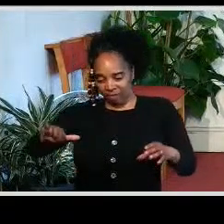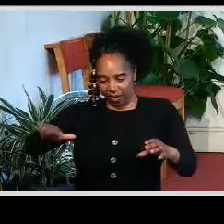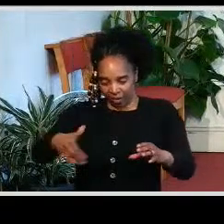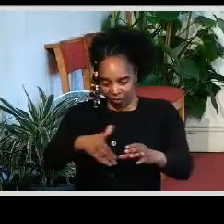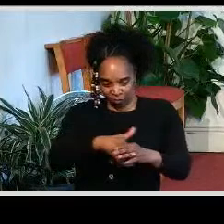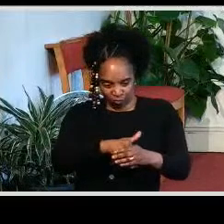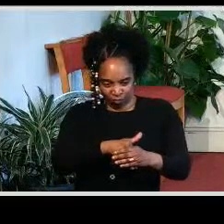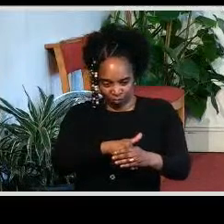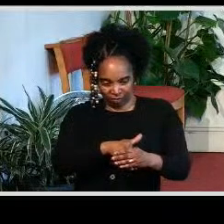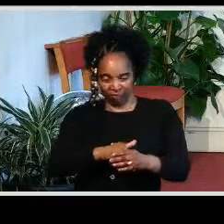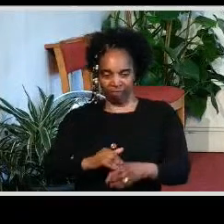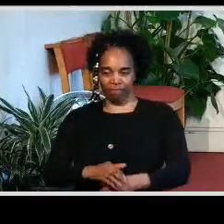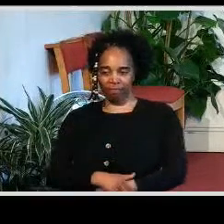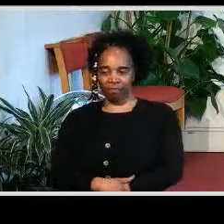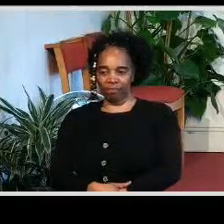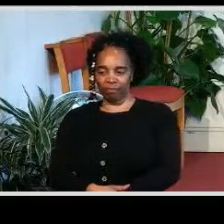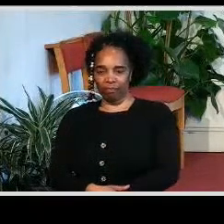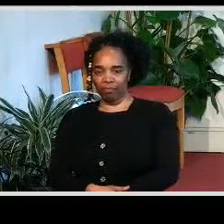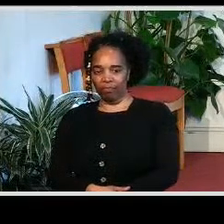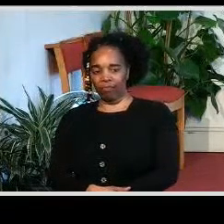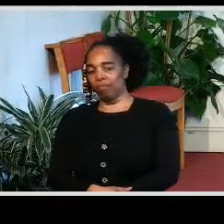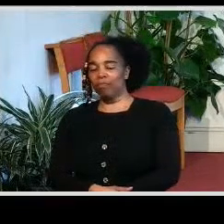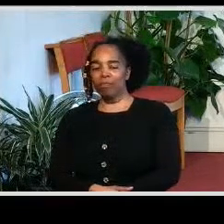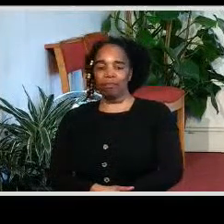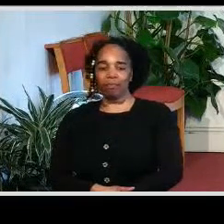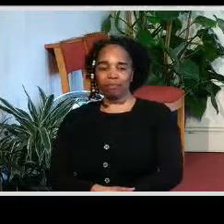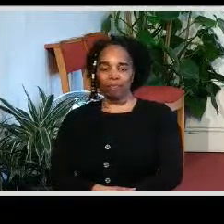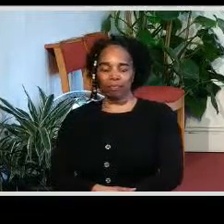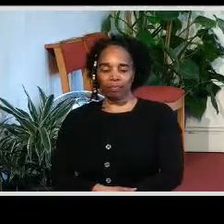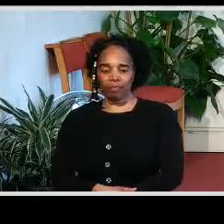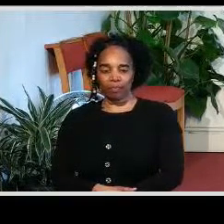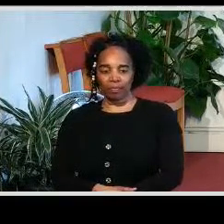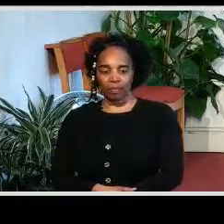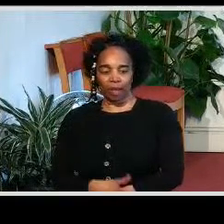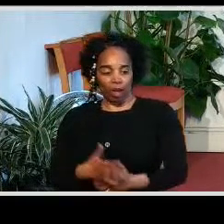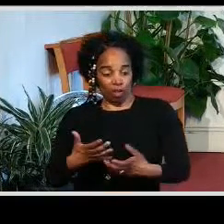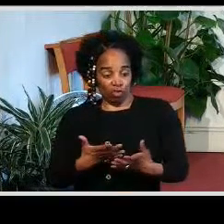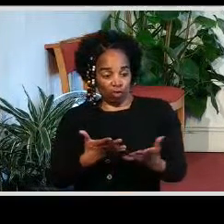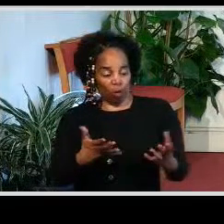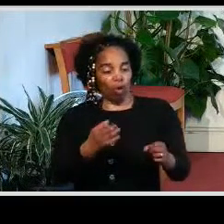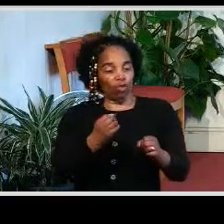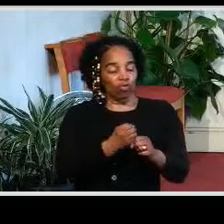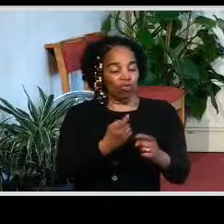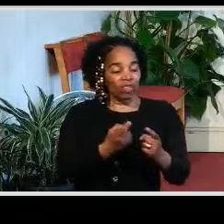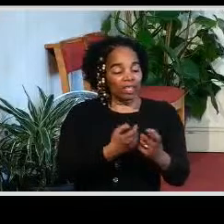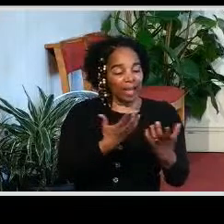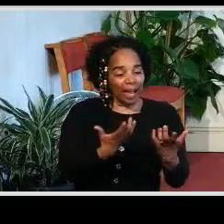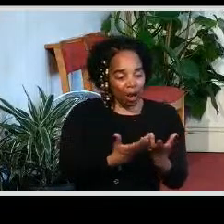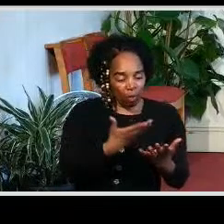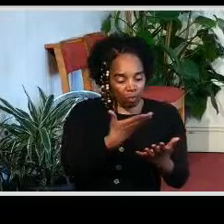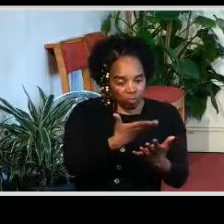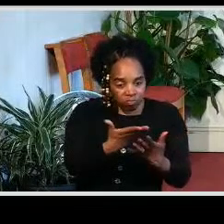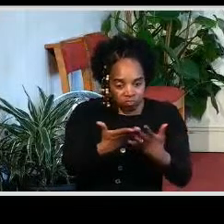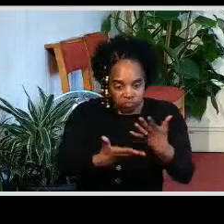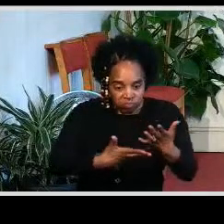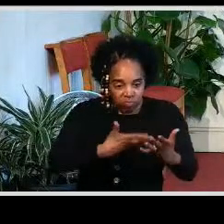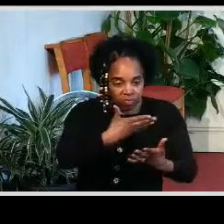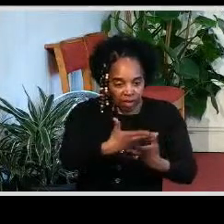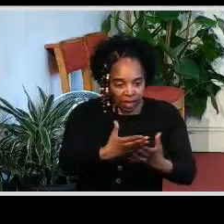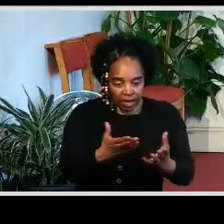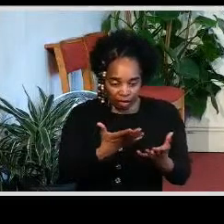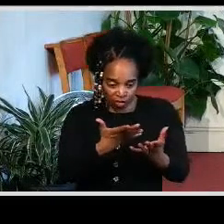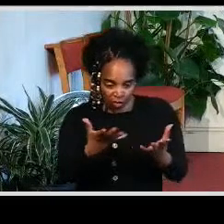participate. Okay? Show them how to do things rather than giving them instructions. So if you want them to do